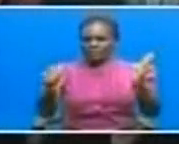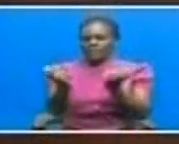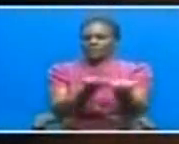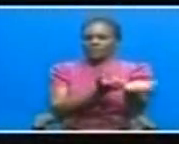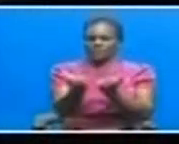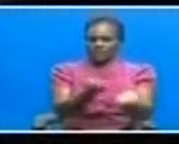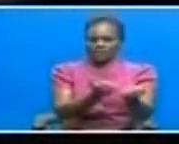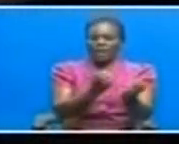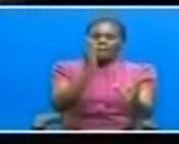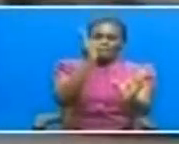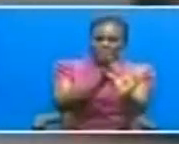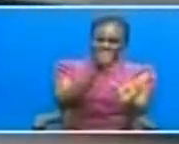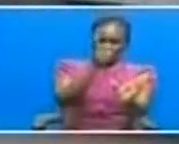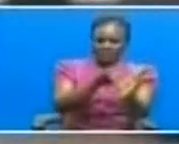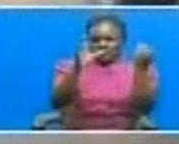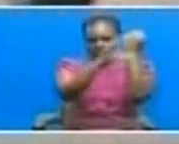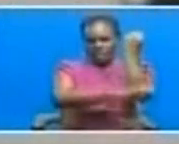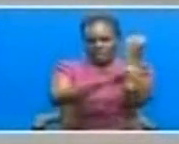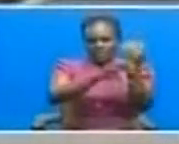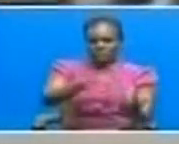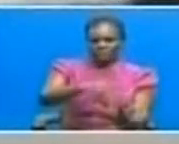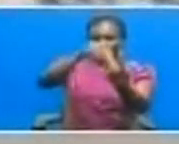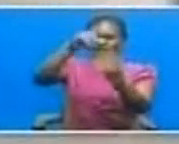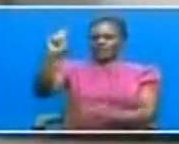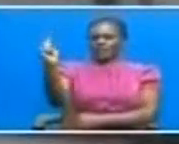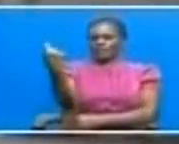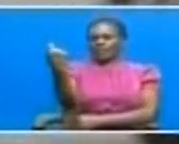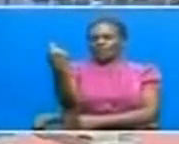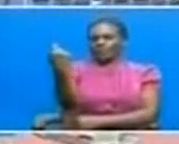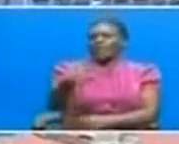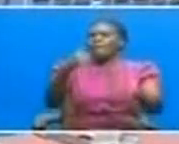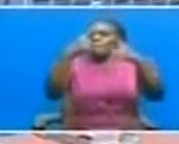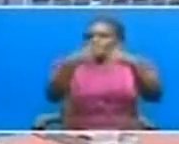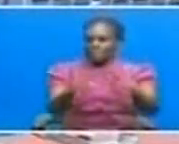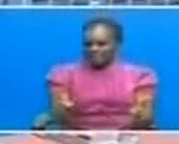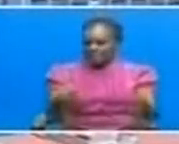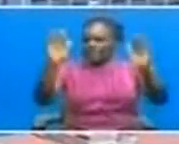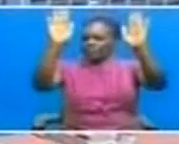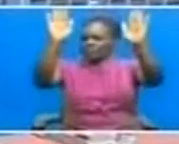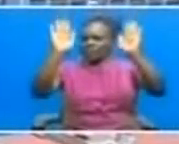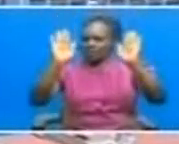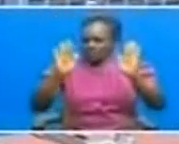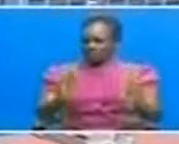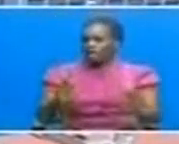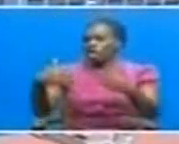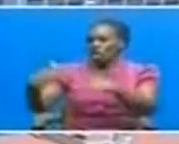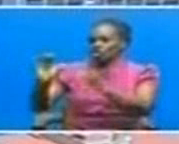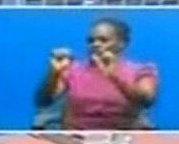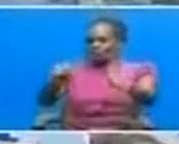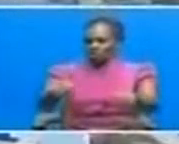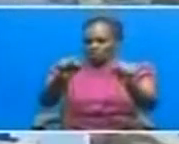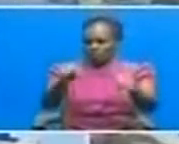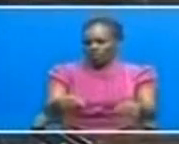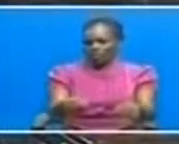business for the participating countries, especially Kenya, as the host. However, its importance may be lost on the small and